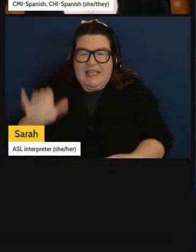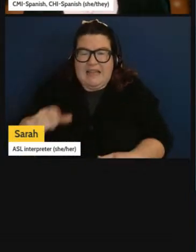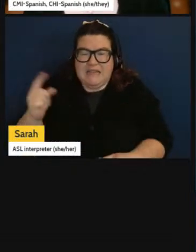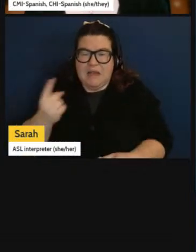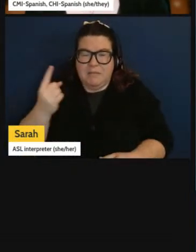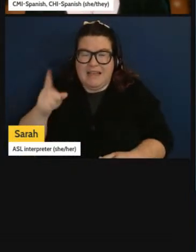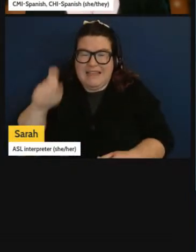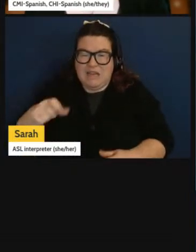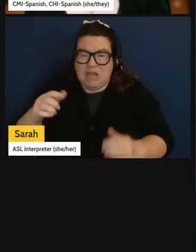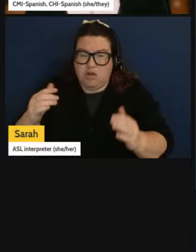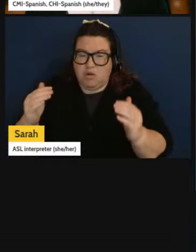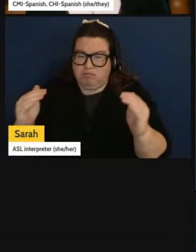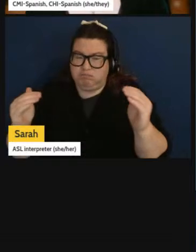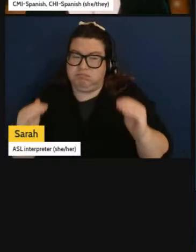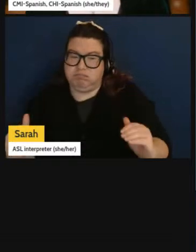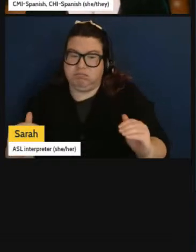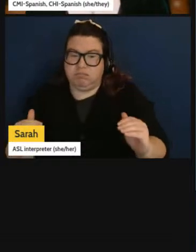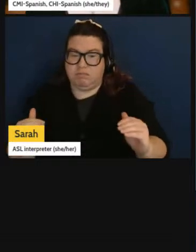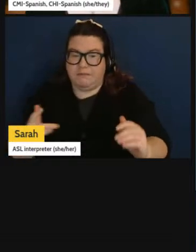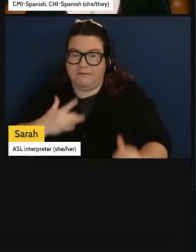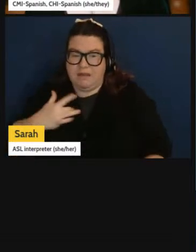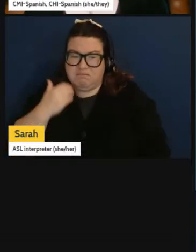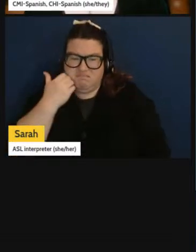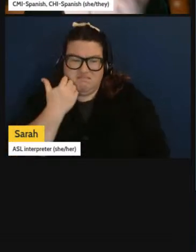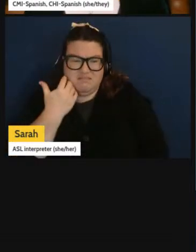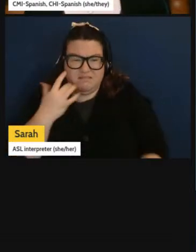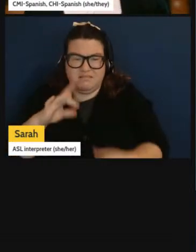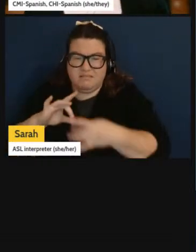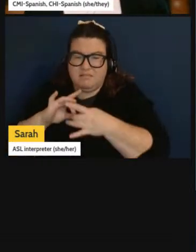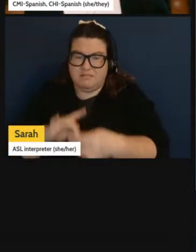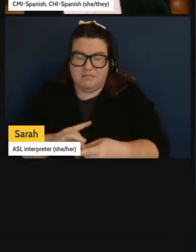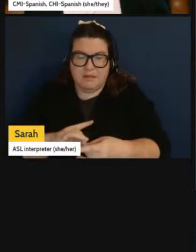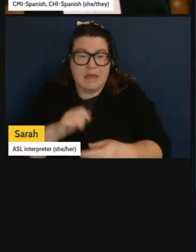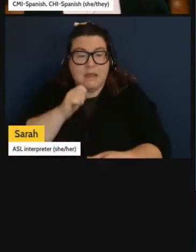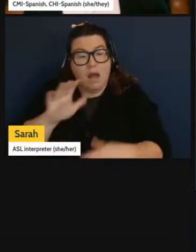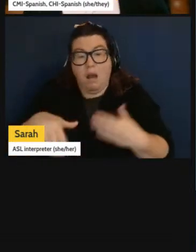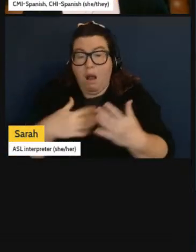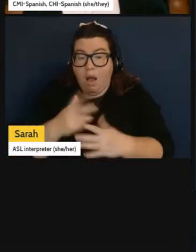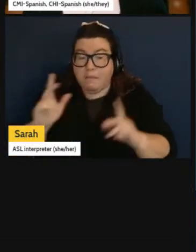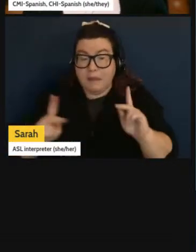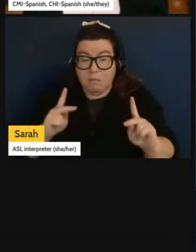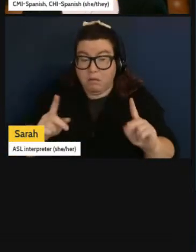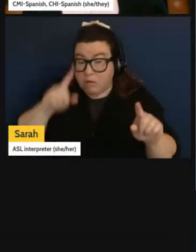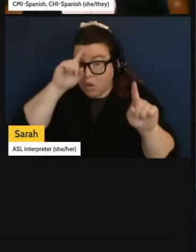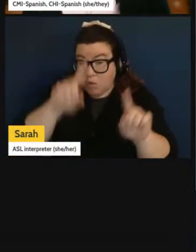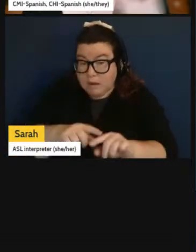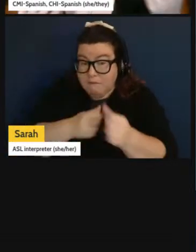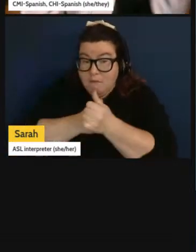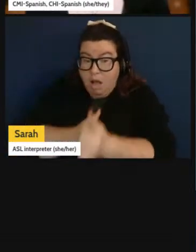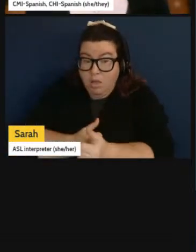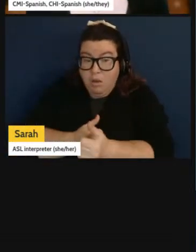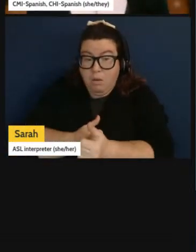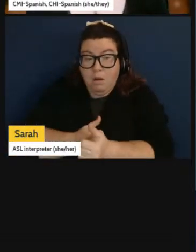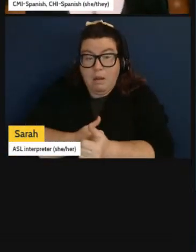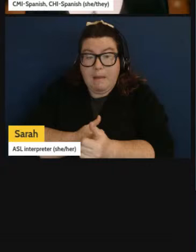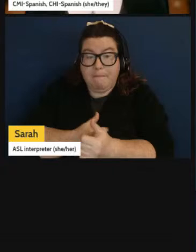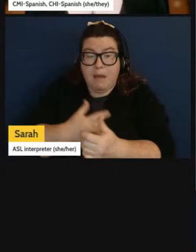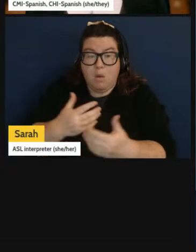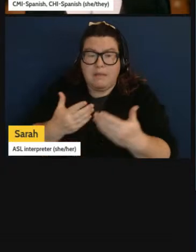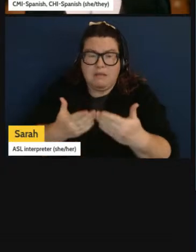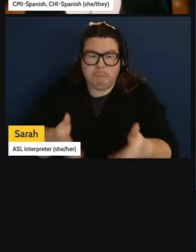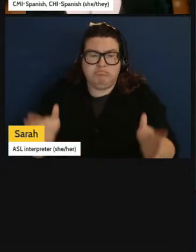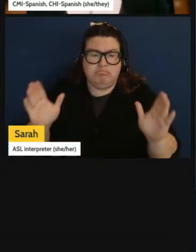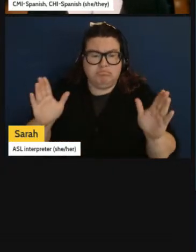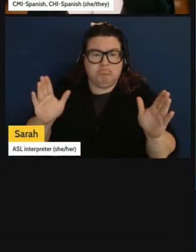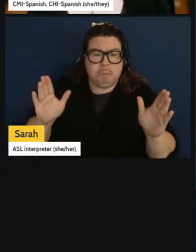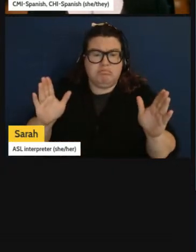to downplay or be ashamed of. And not all people agree with this, but I will say that the general